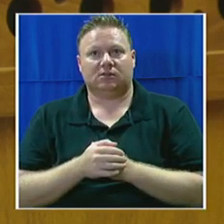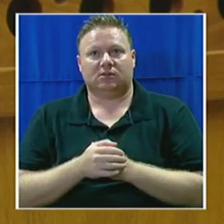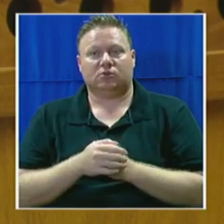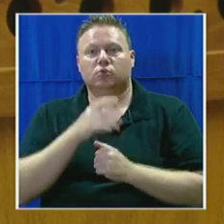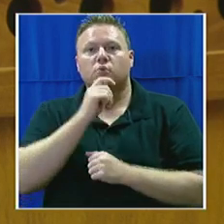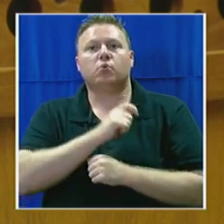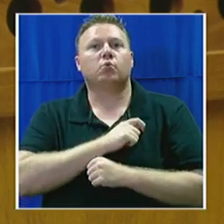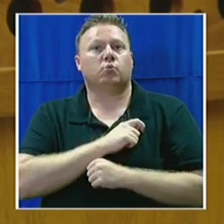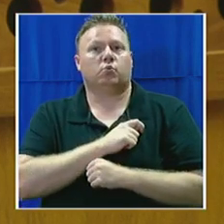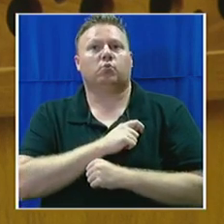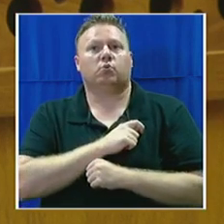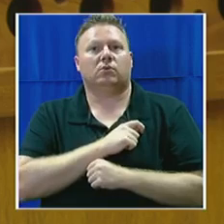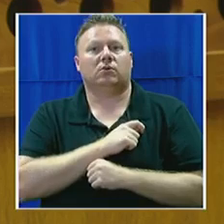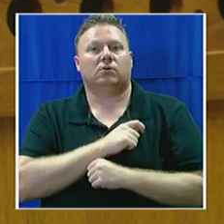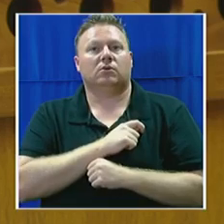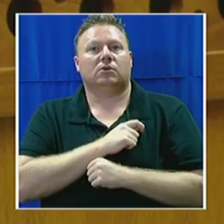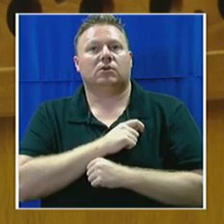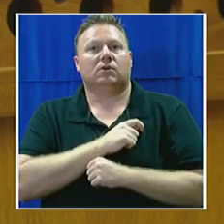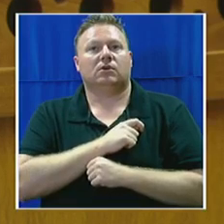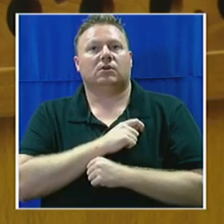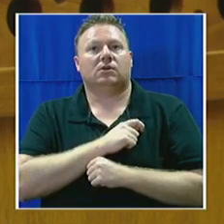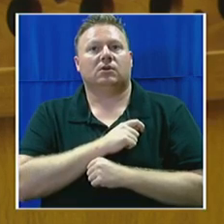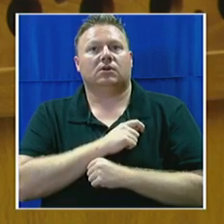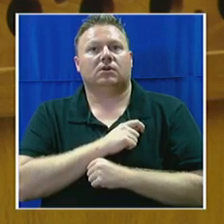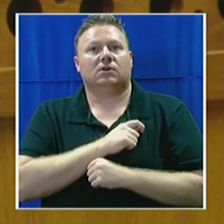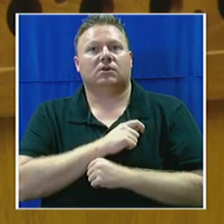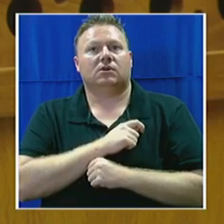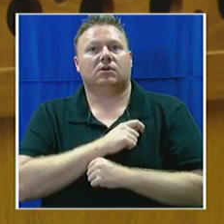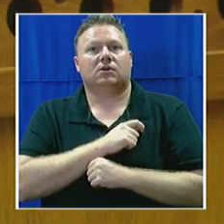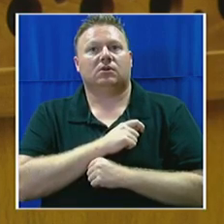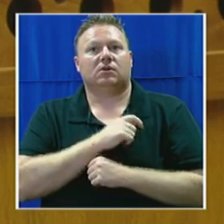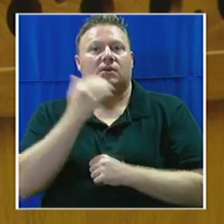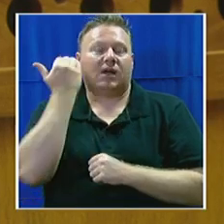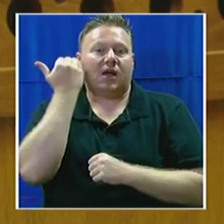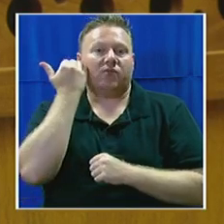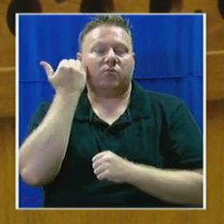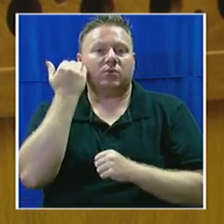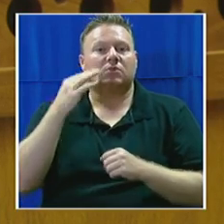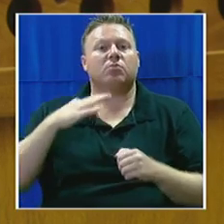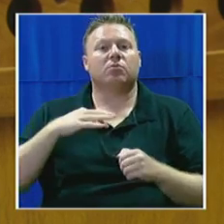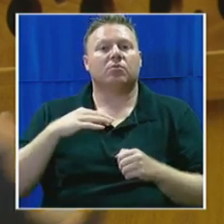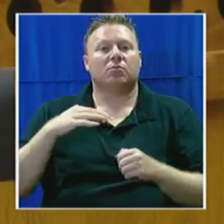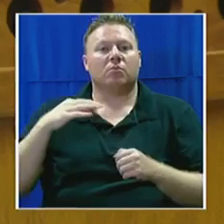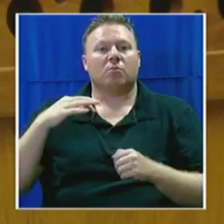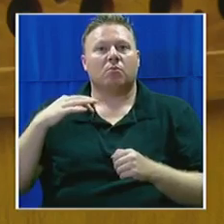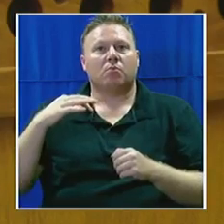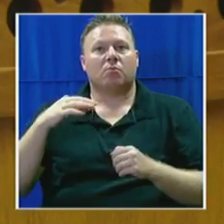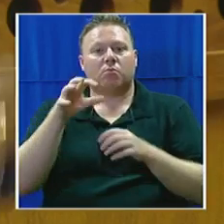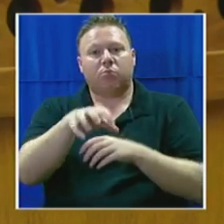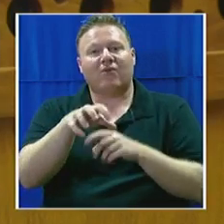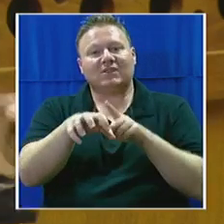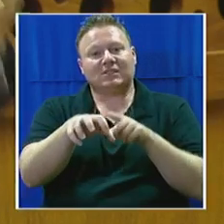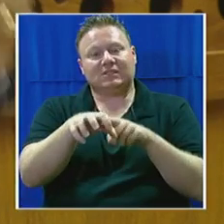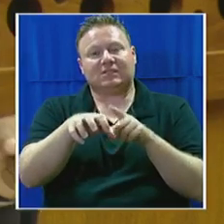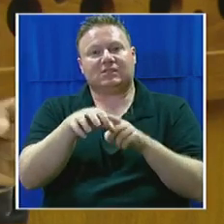rightfully, the government of the province of Gauteng has taken